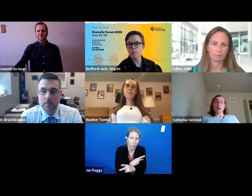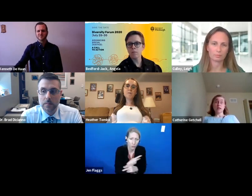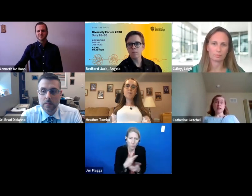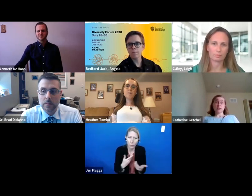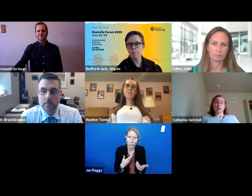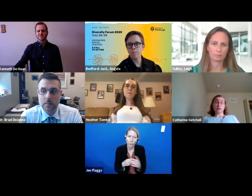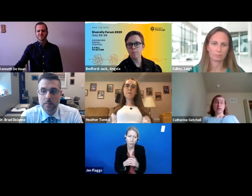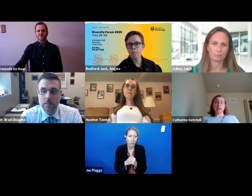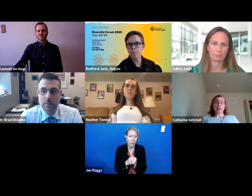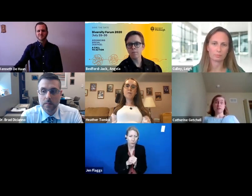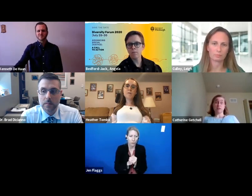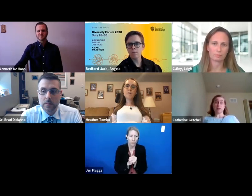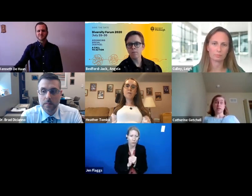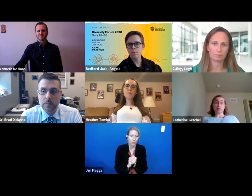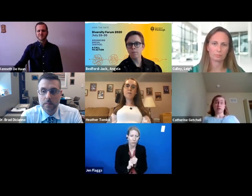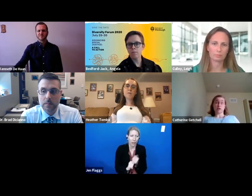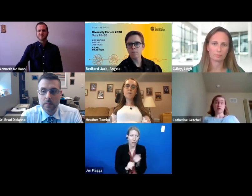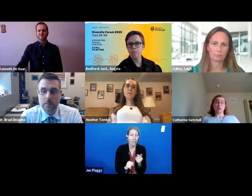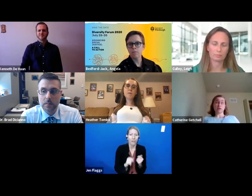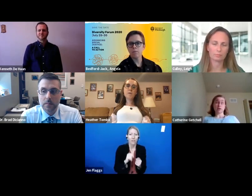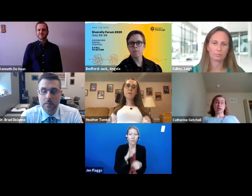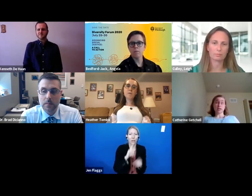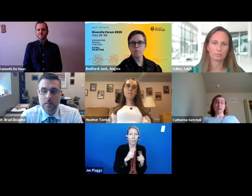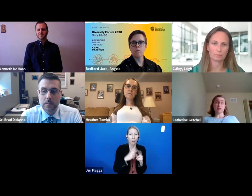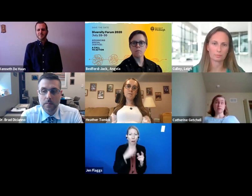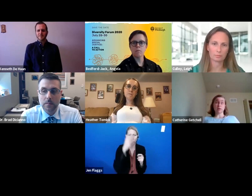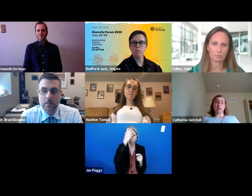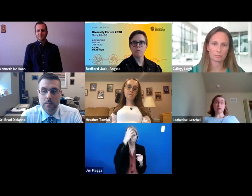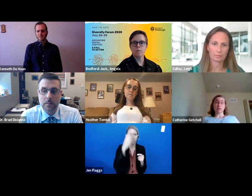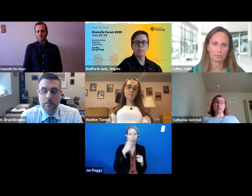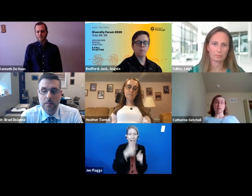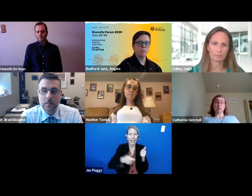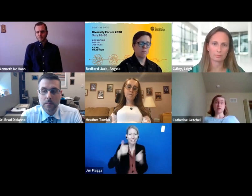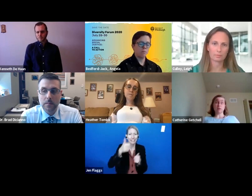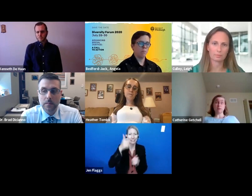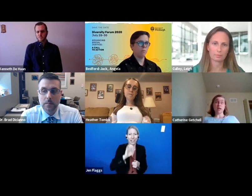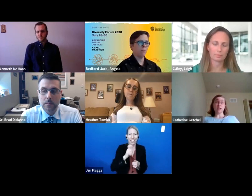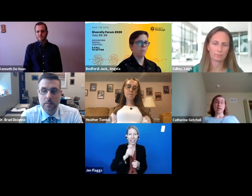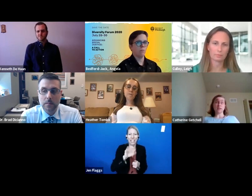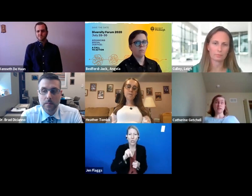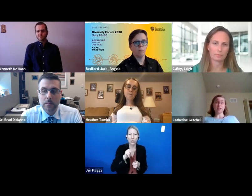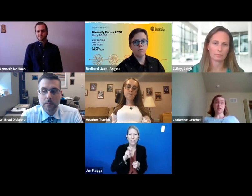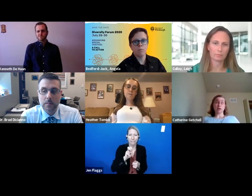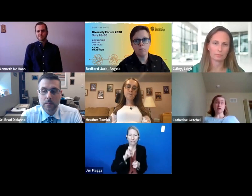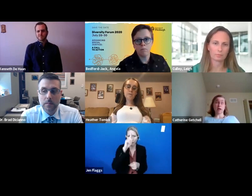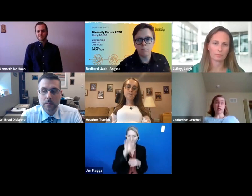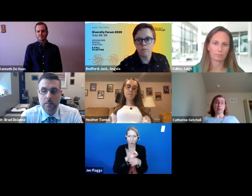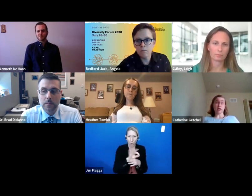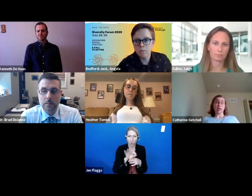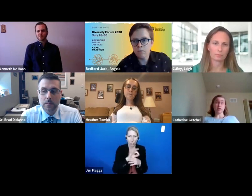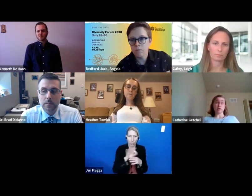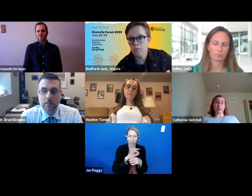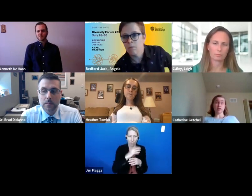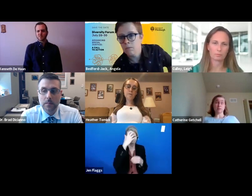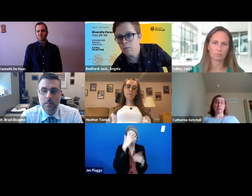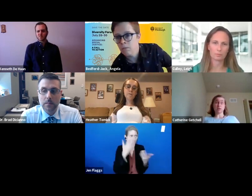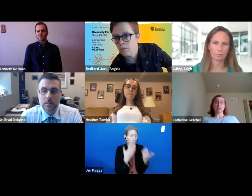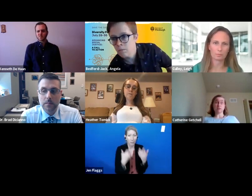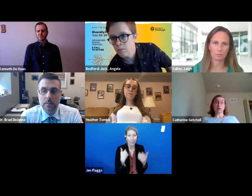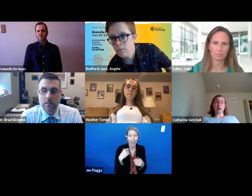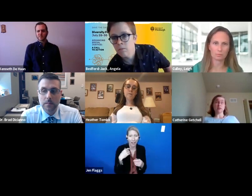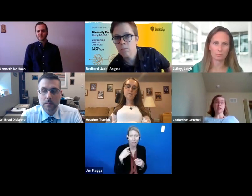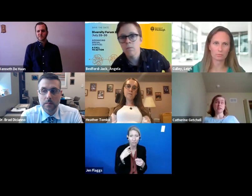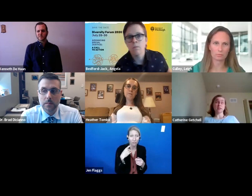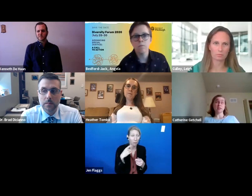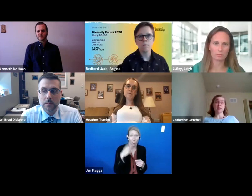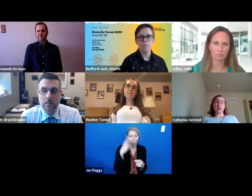And then getting into executive functioning. So for our students with cognitive disabilities, our students with maybe ADHD or traumatic brain injury, sometimes